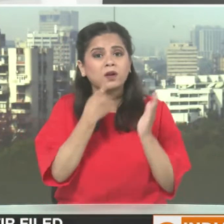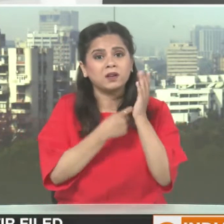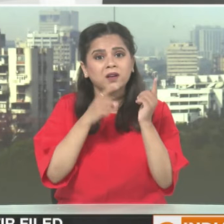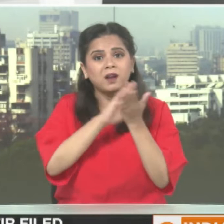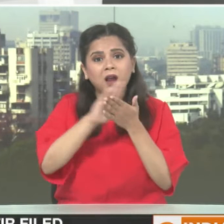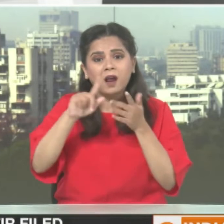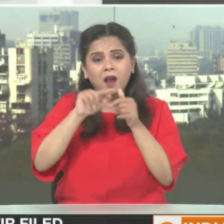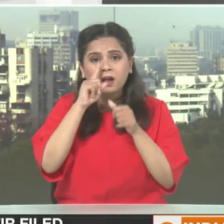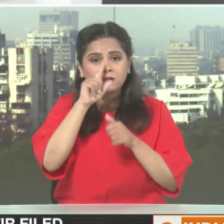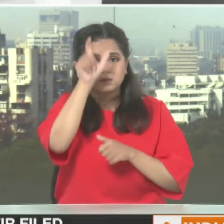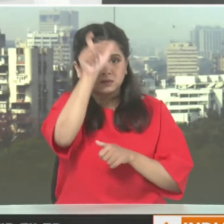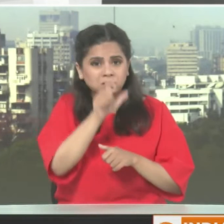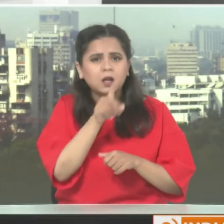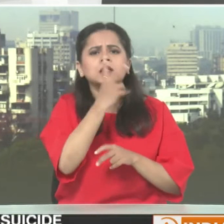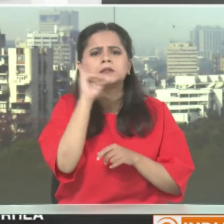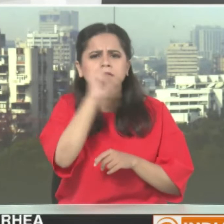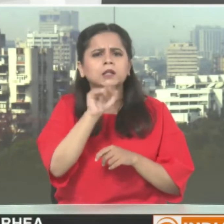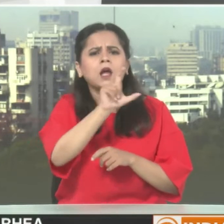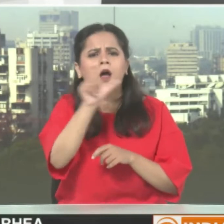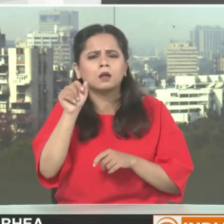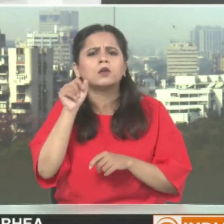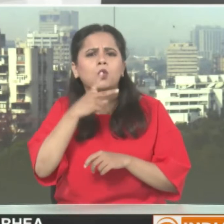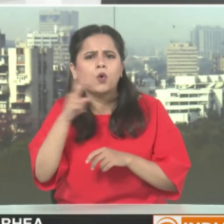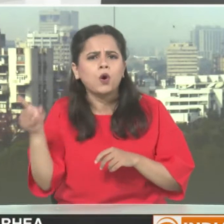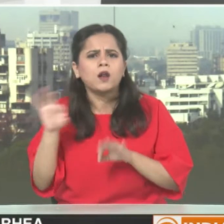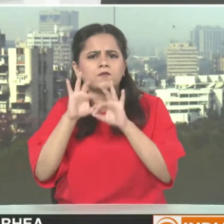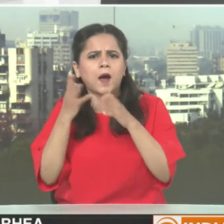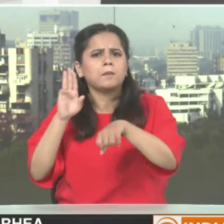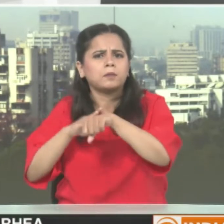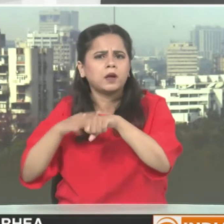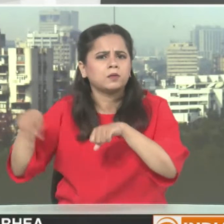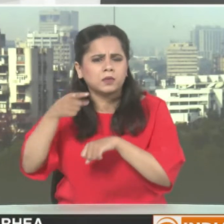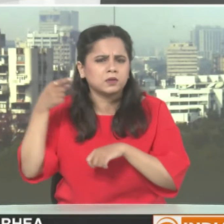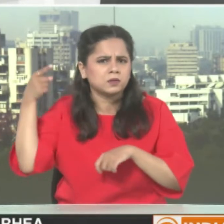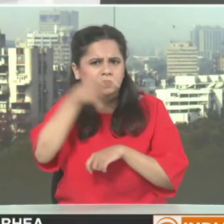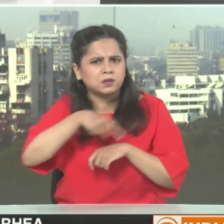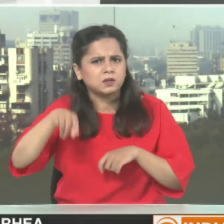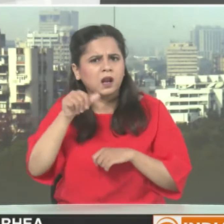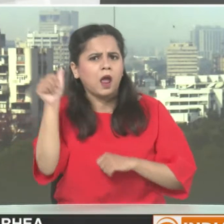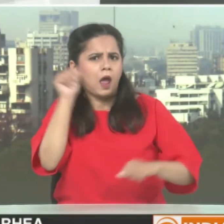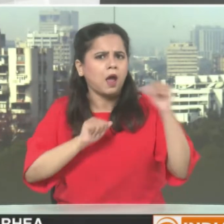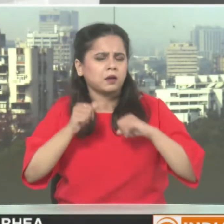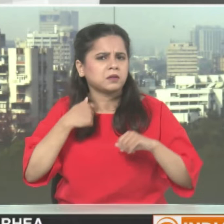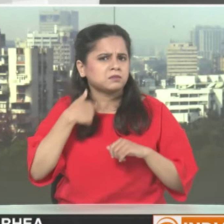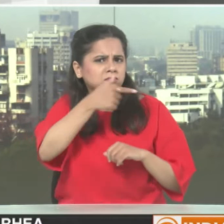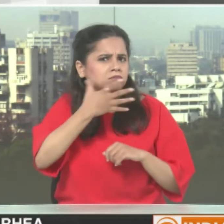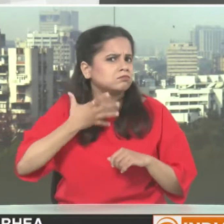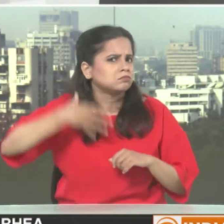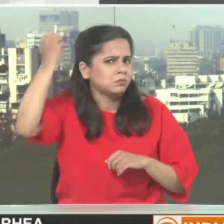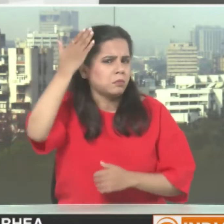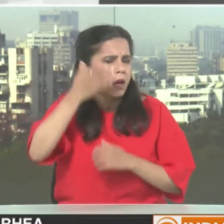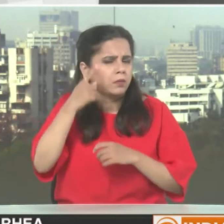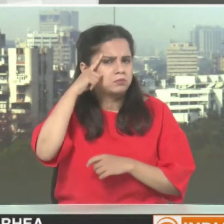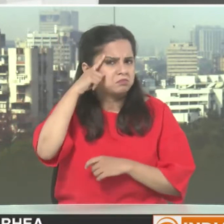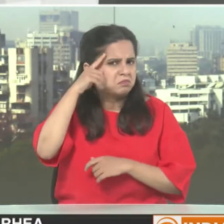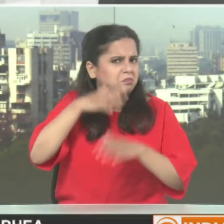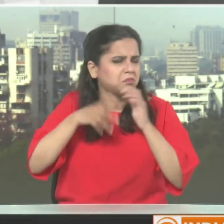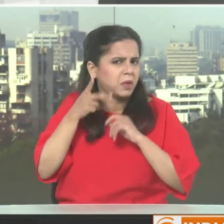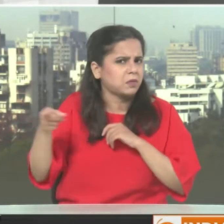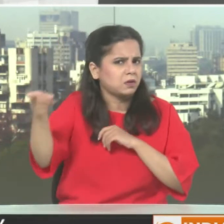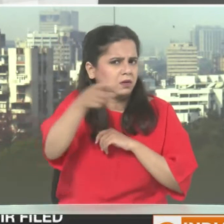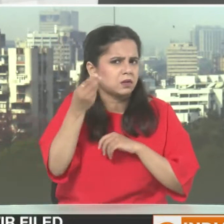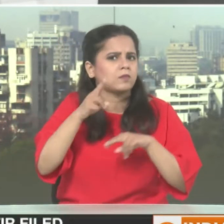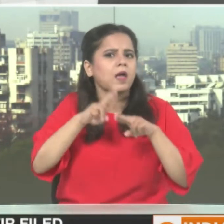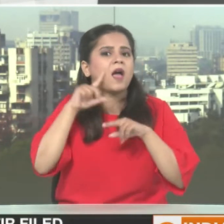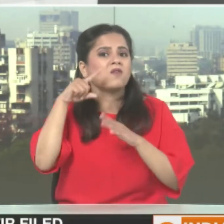6 others, including her family members, accusing them of abetting the actor's suicide. An FIR was